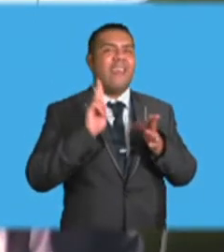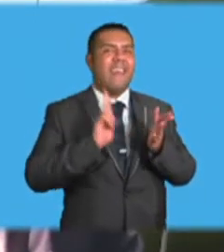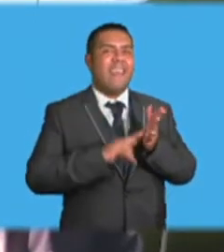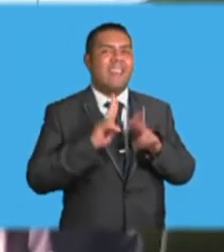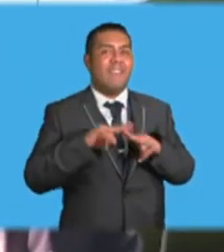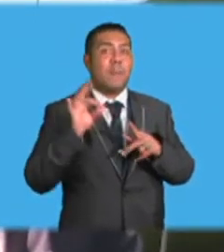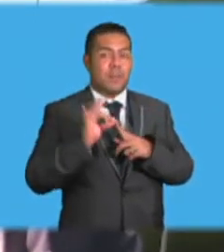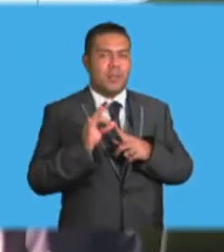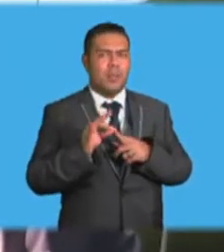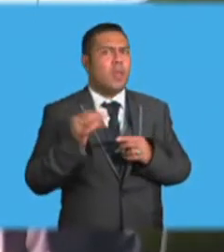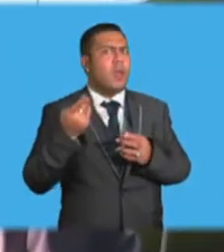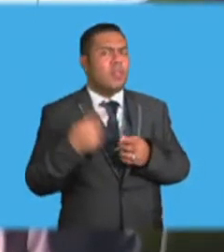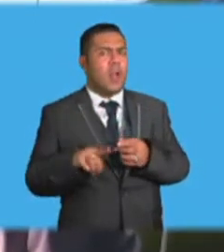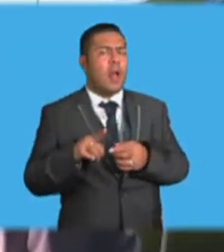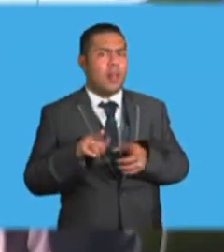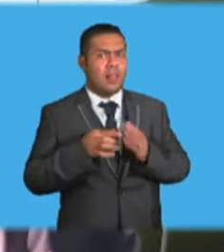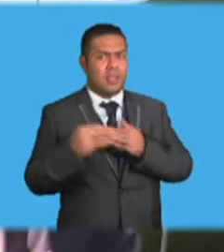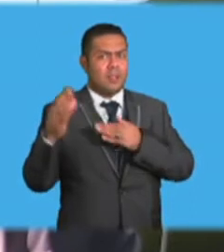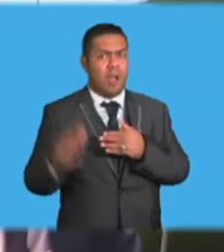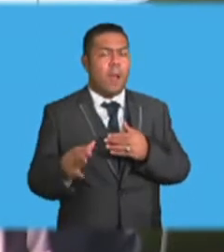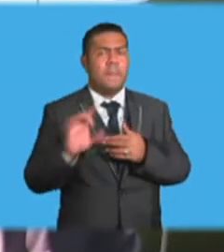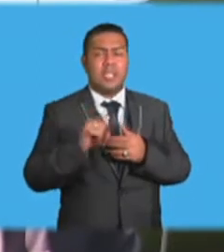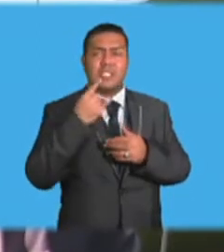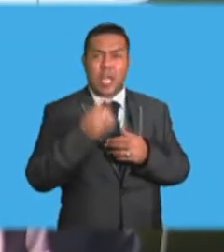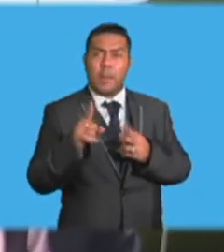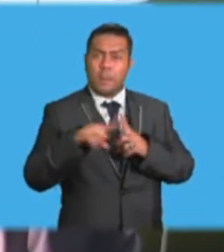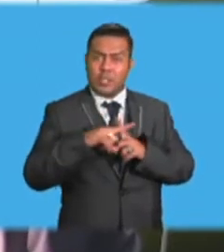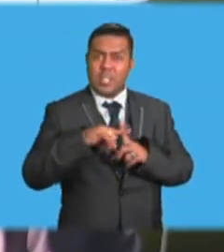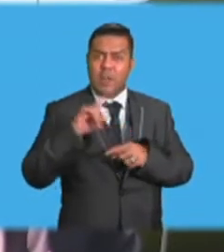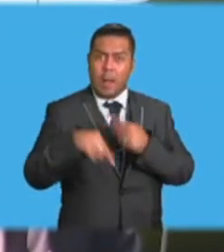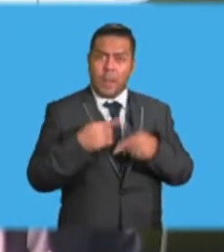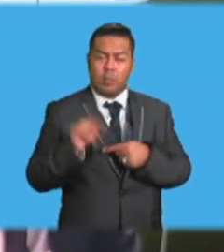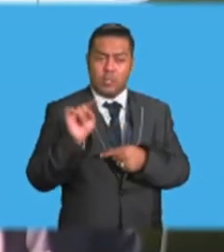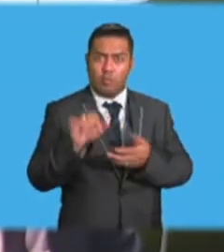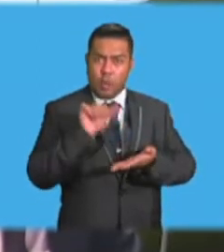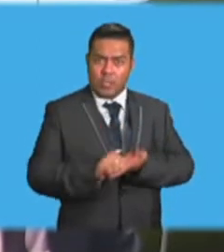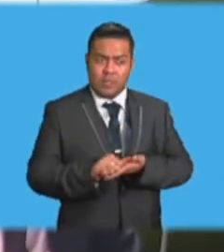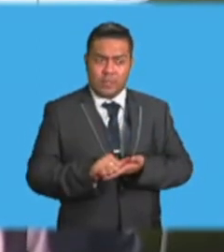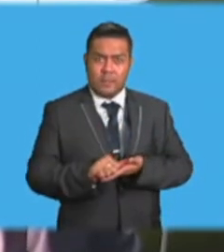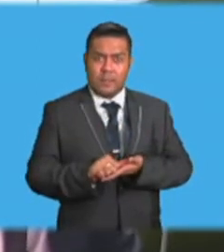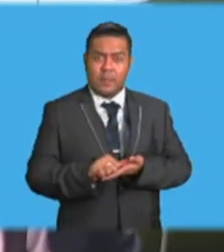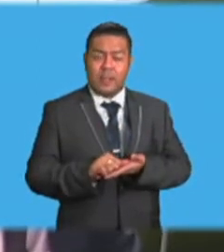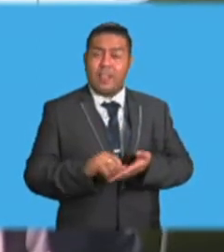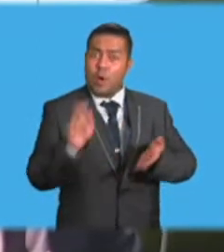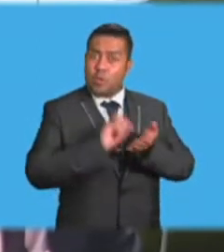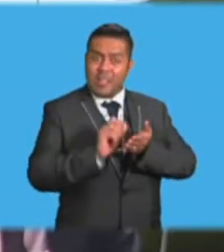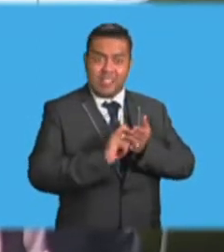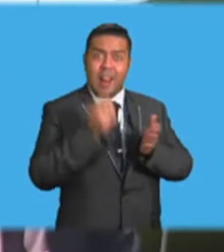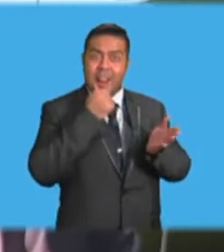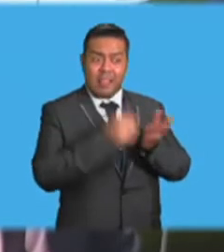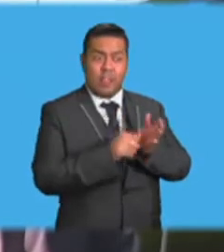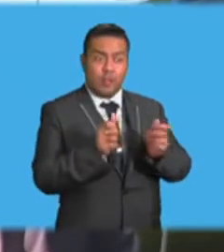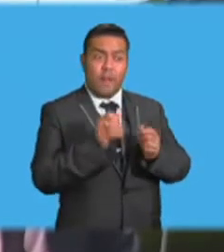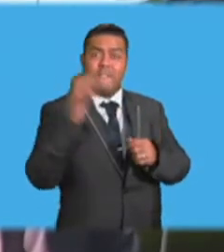the current NFP leader, rather than saying anything positive about the rights and the facility, writes in the letters to the editor